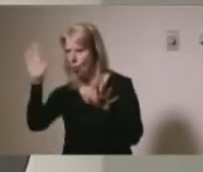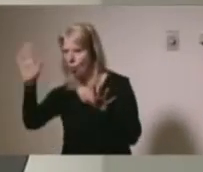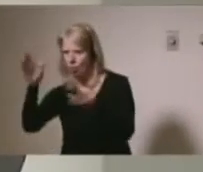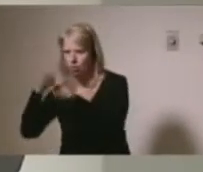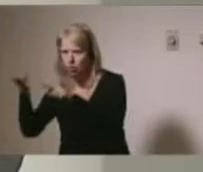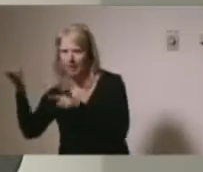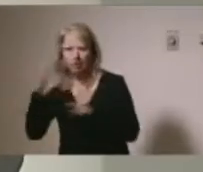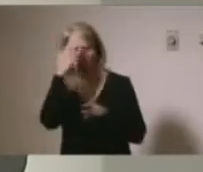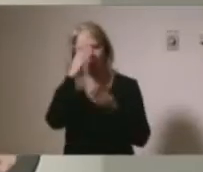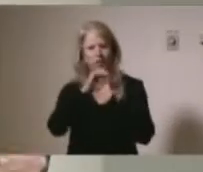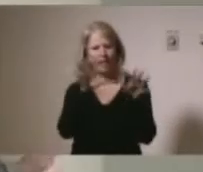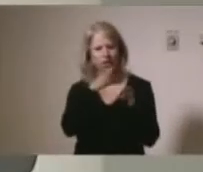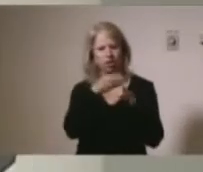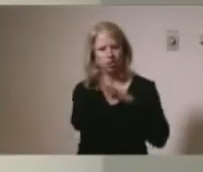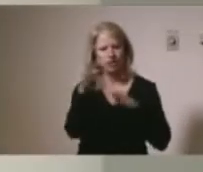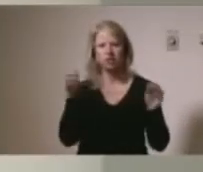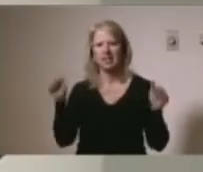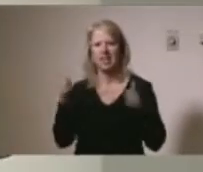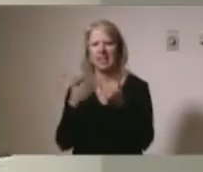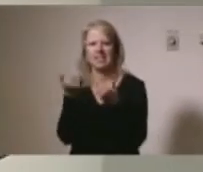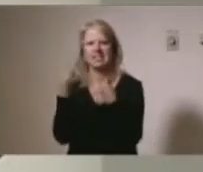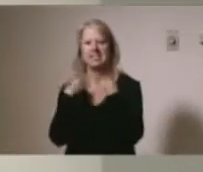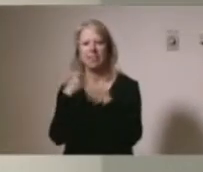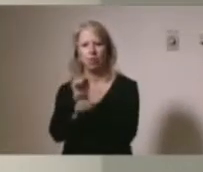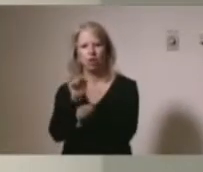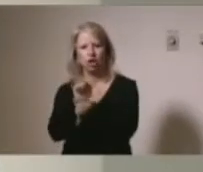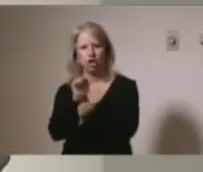easier. So, yeah.